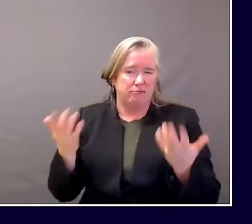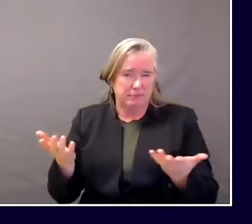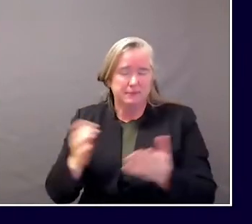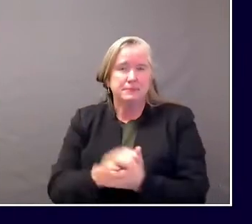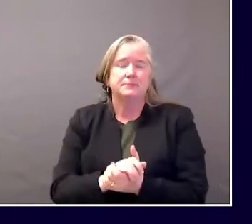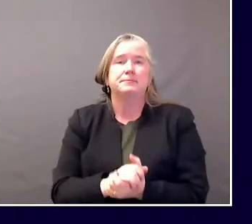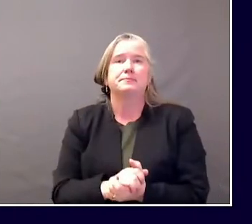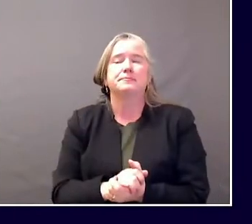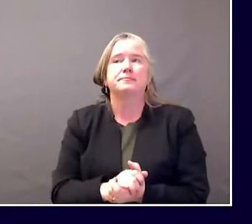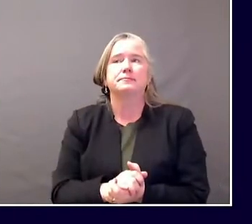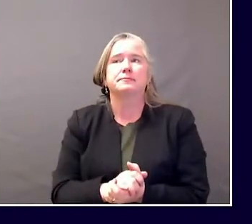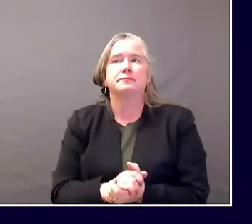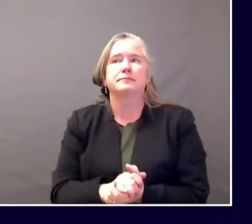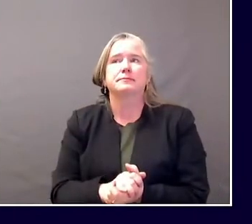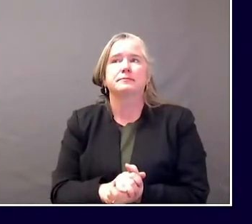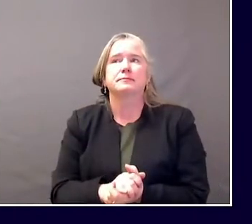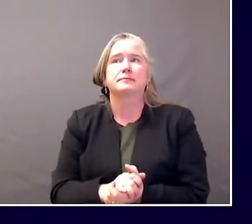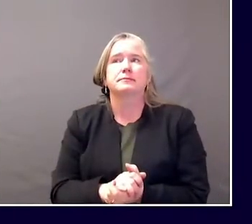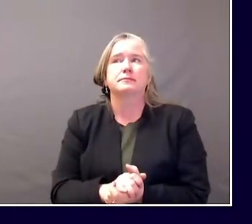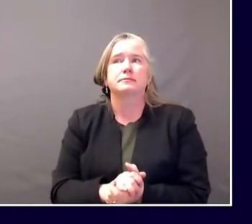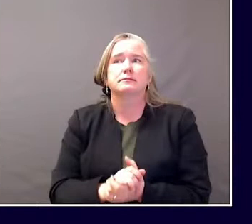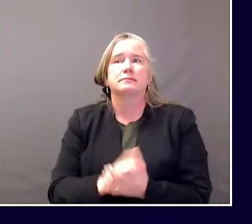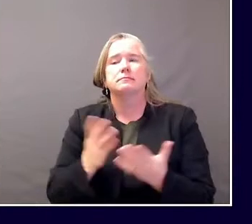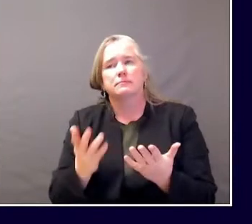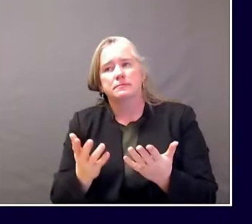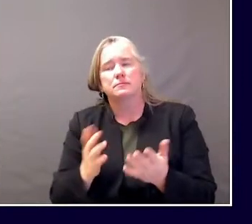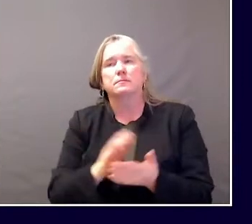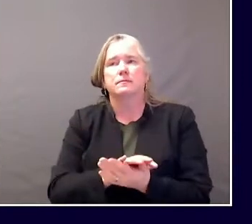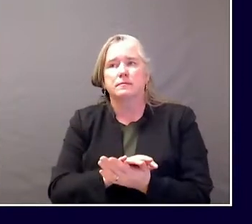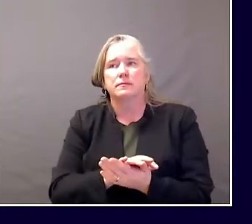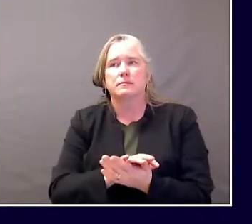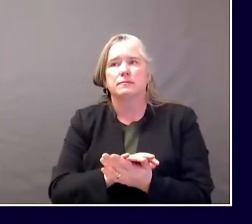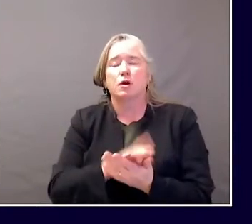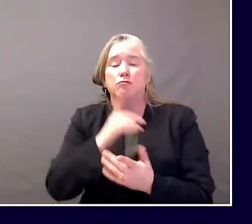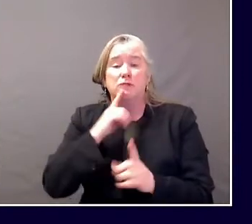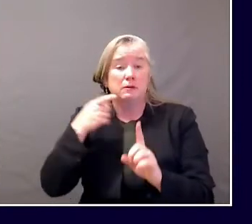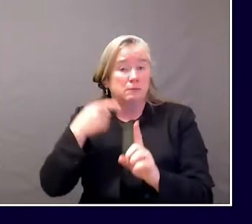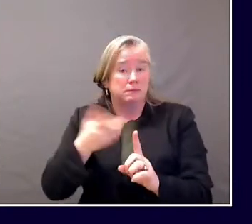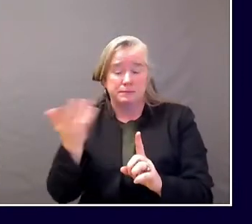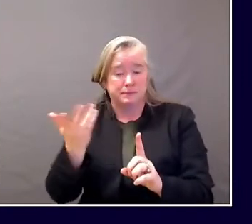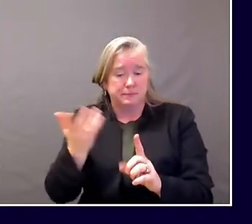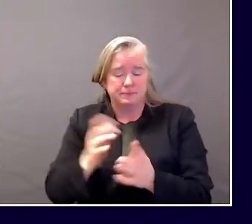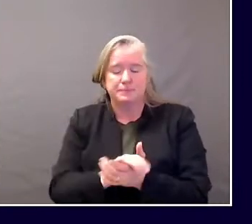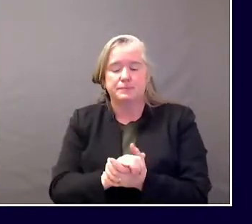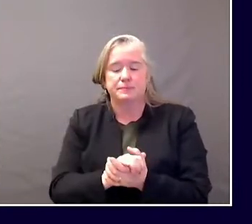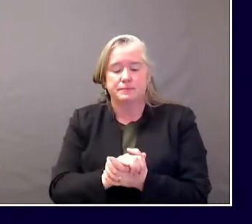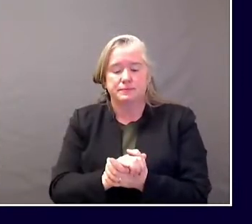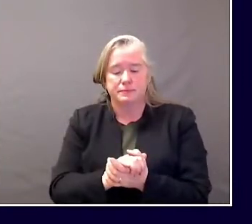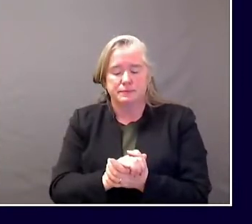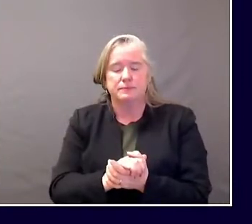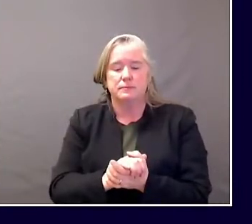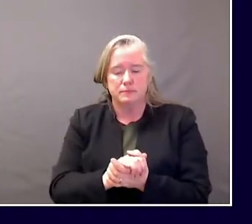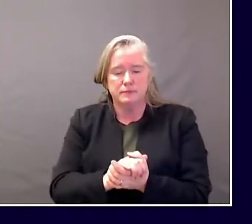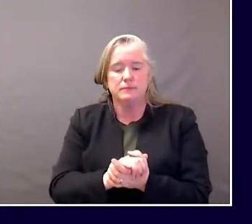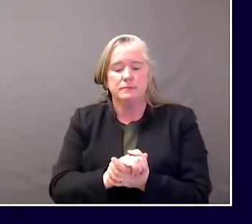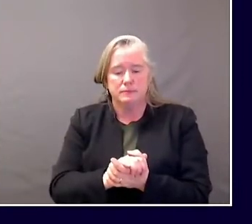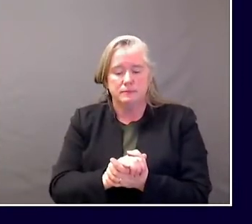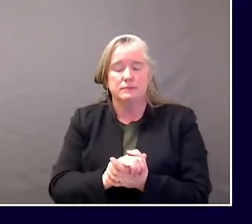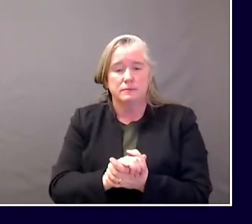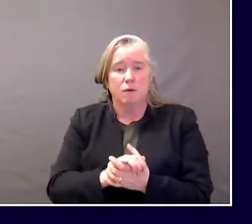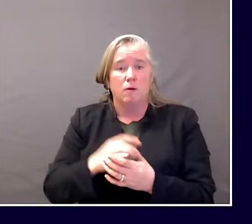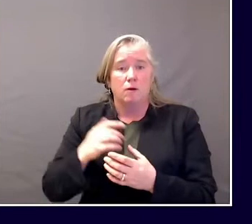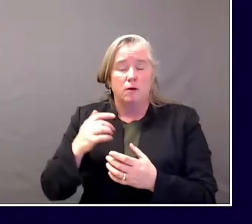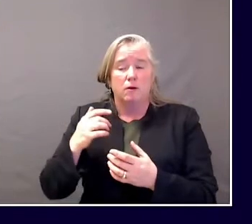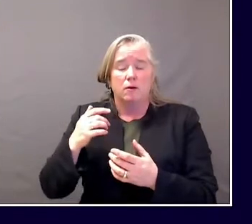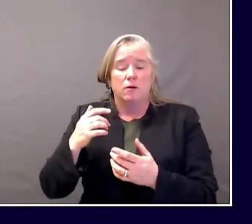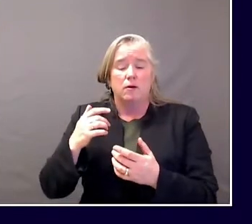here is, if we're looking at doing, the real question here is, given the number of vaccines that we'd like